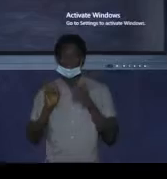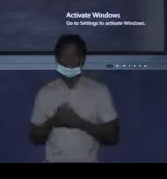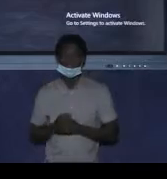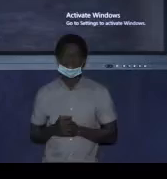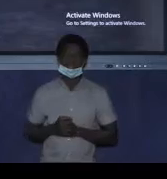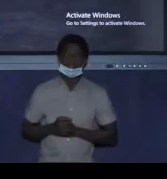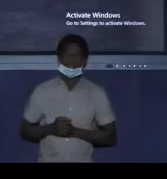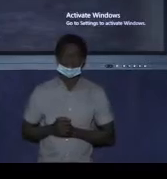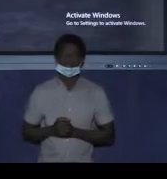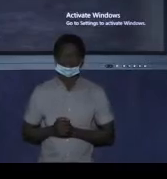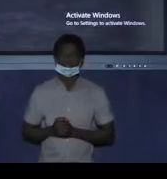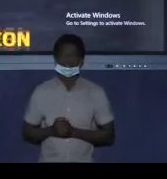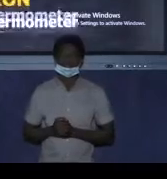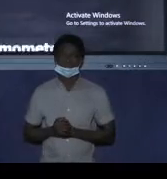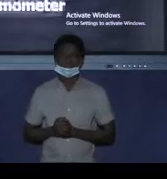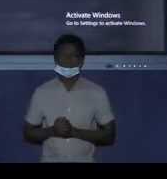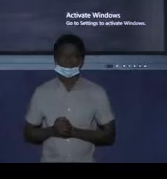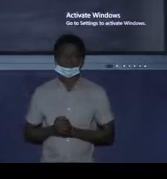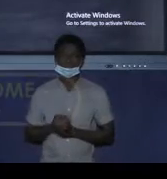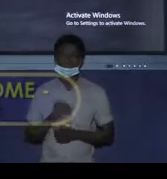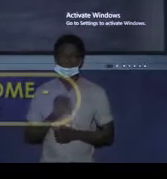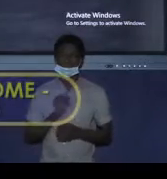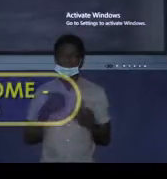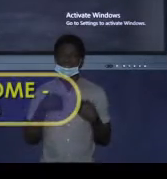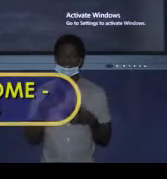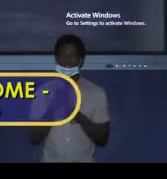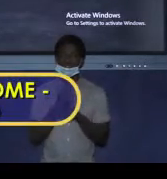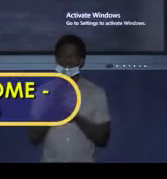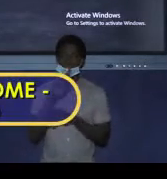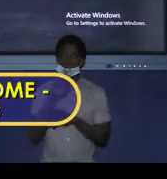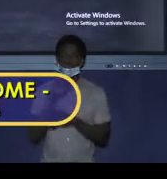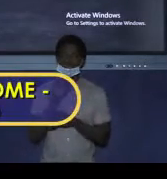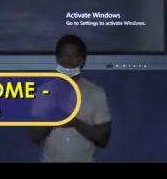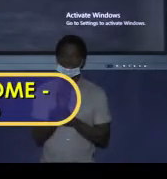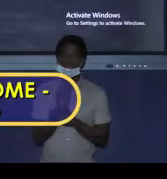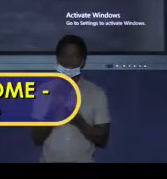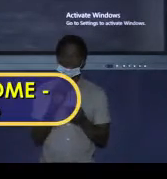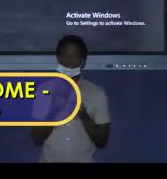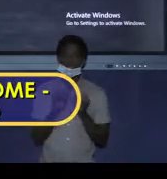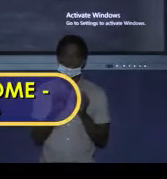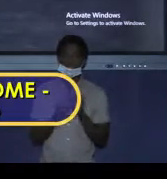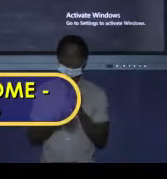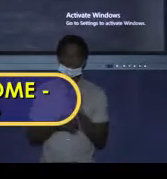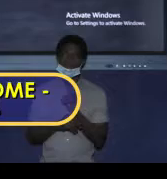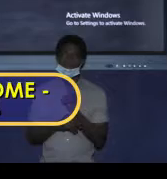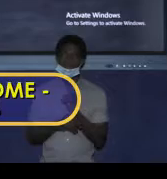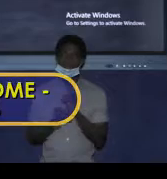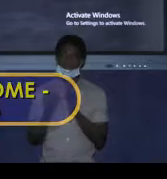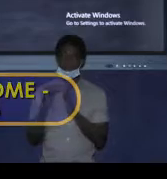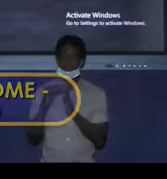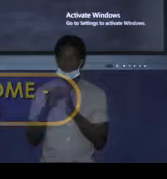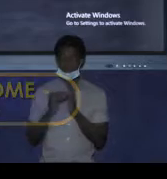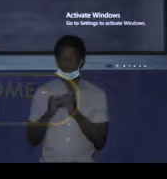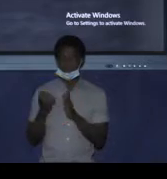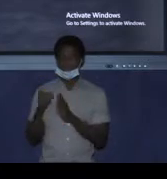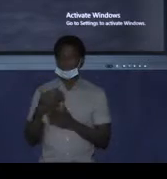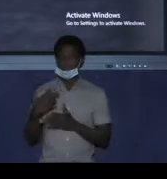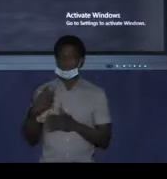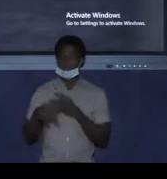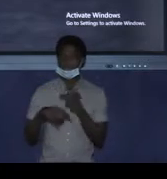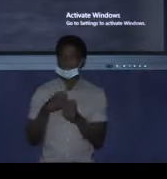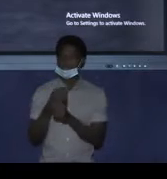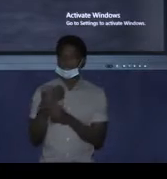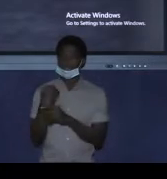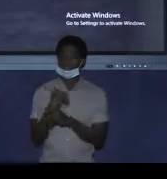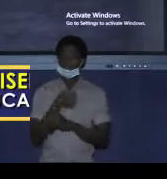time for evaluation. I have just two questions. Question number one,